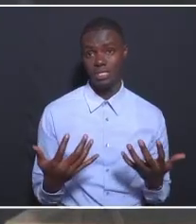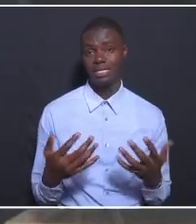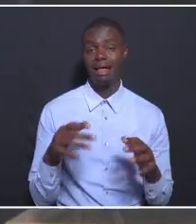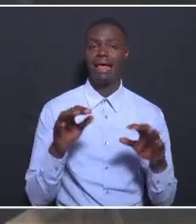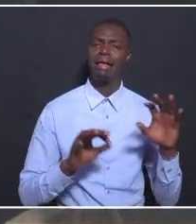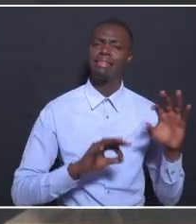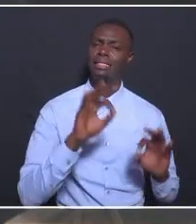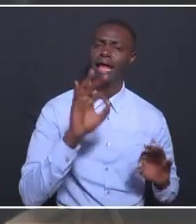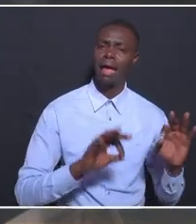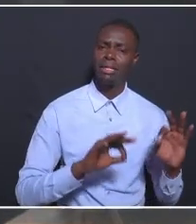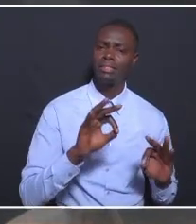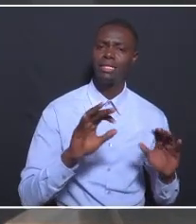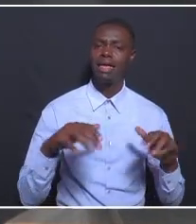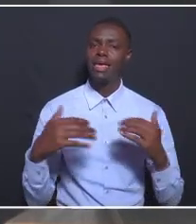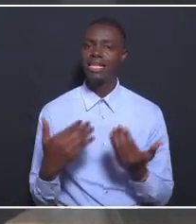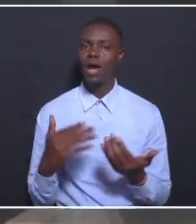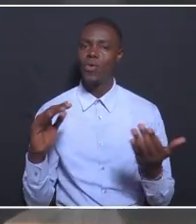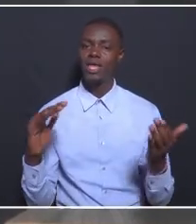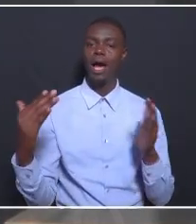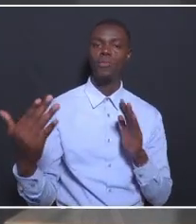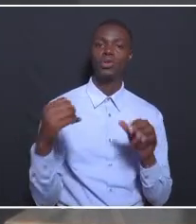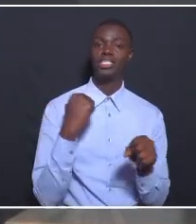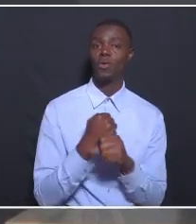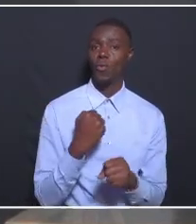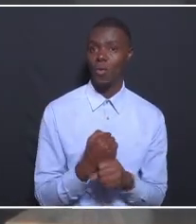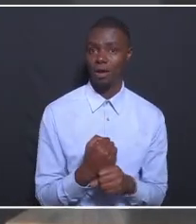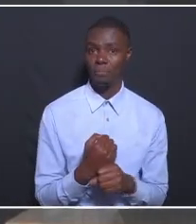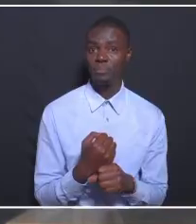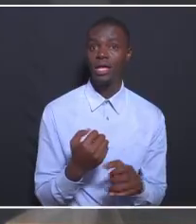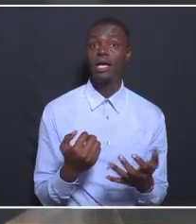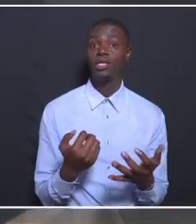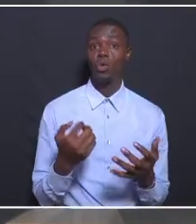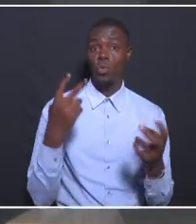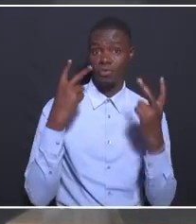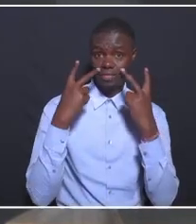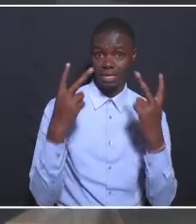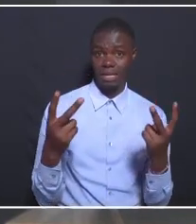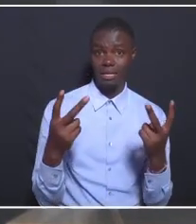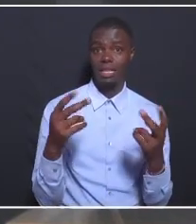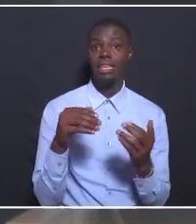styles and how they approach their work. Now, you've definitely seen that they're more